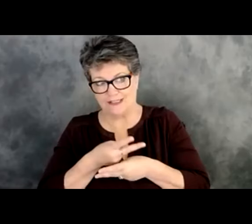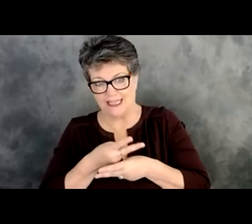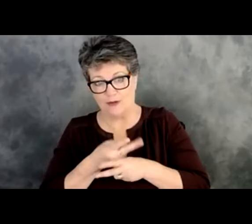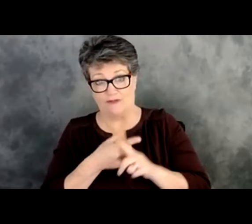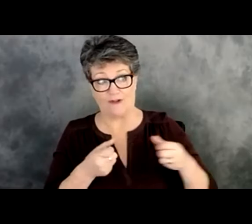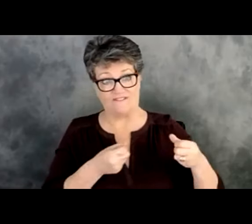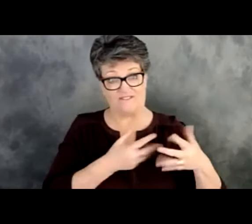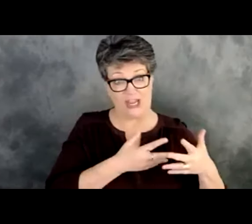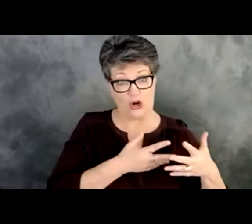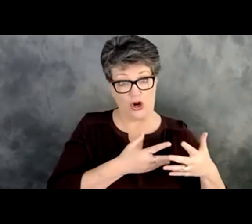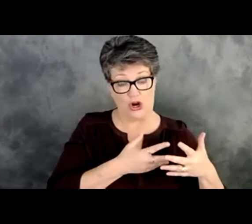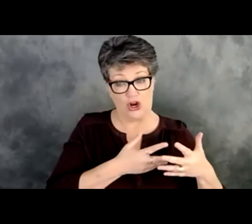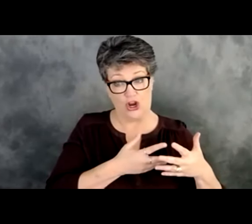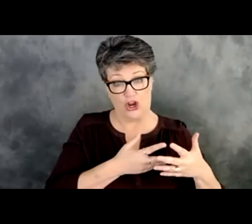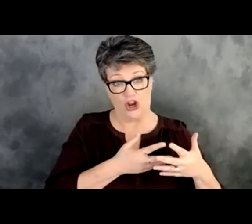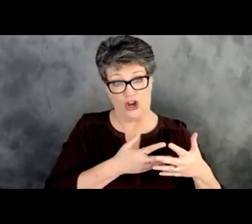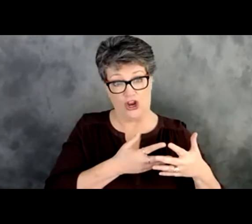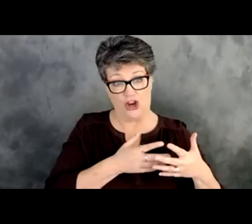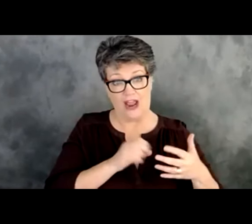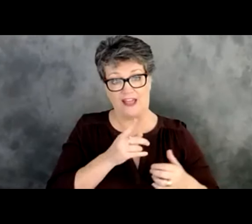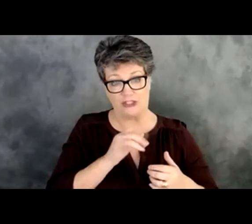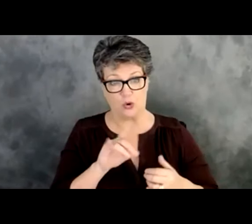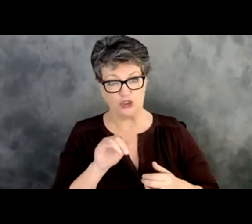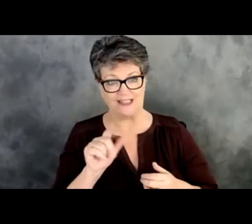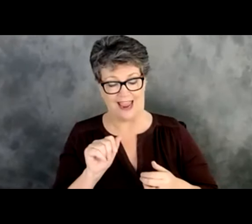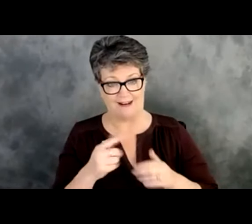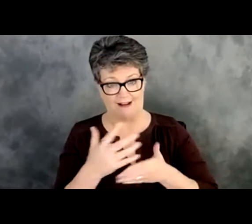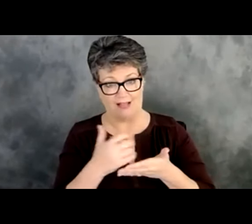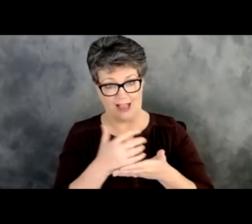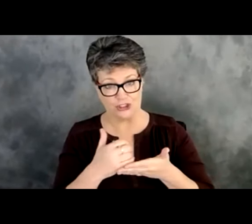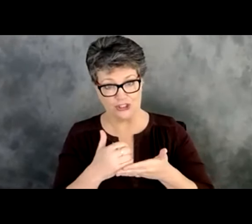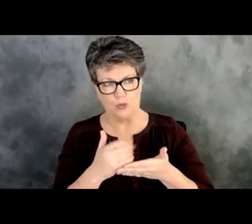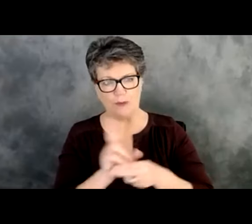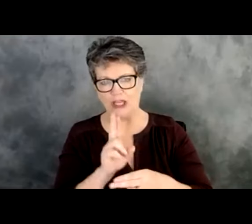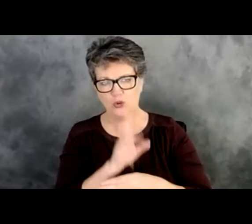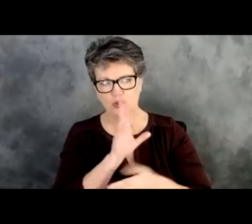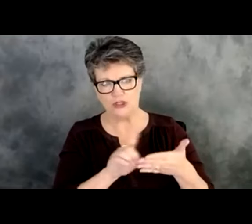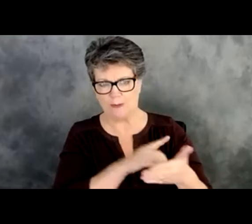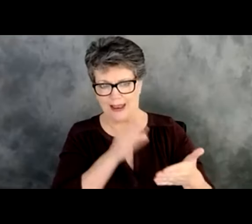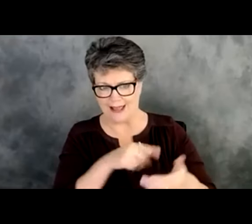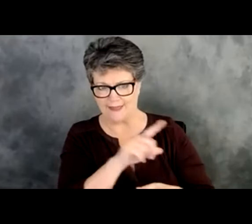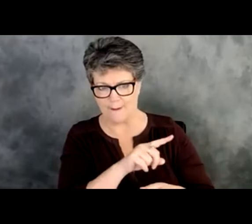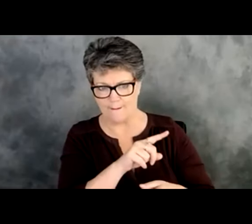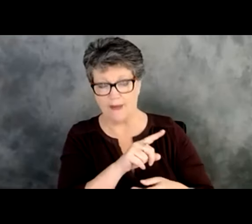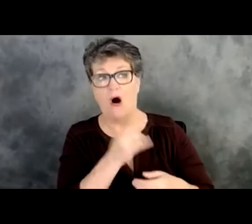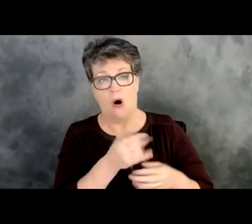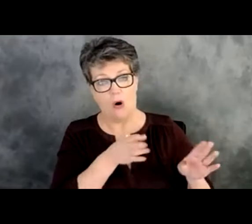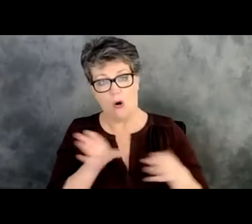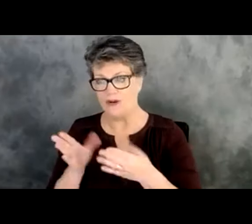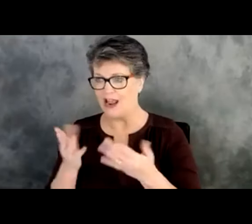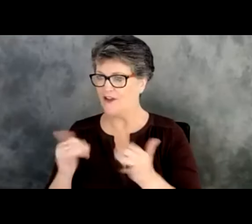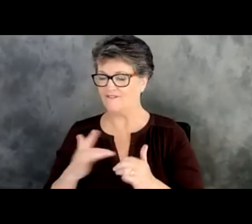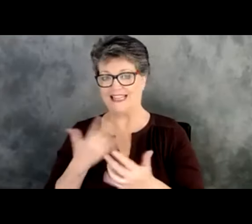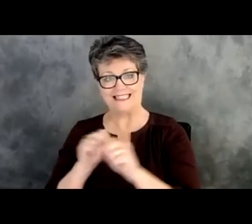fear that SOGI data collection would be used to discriminate against them to feeling safe enough